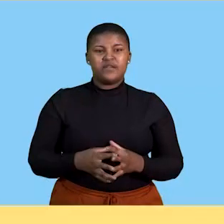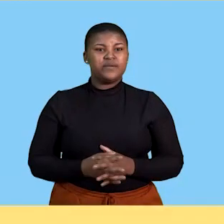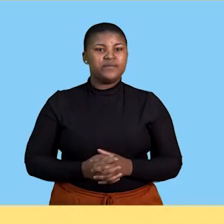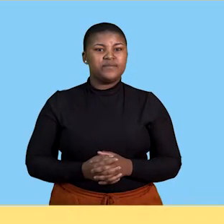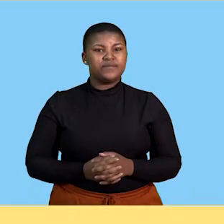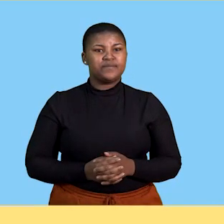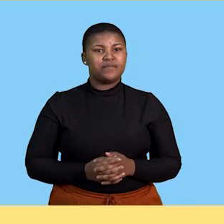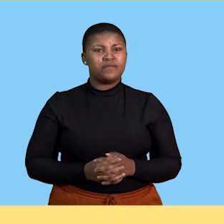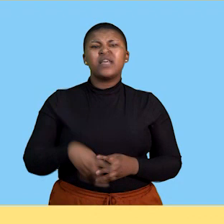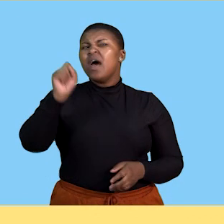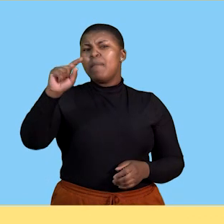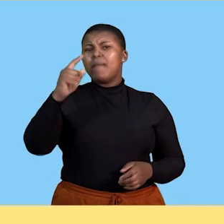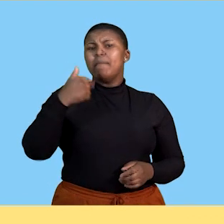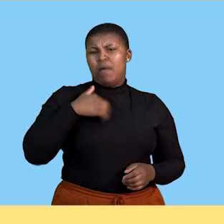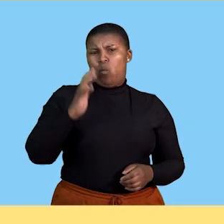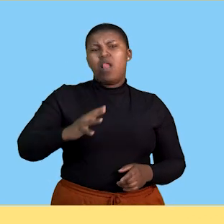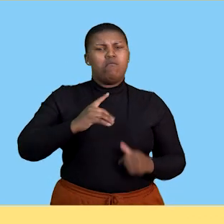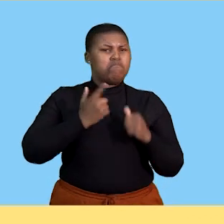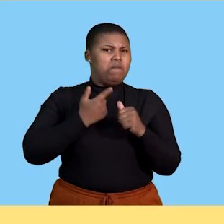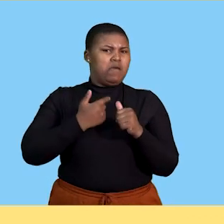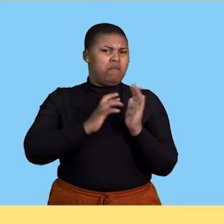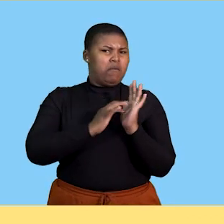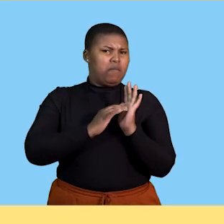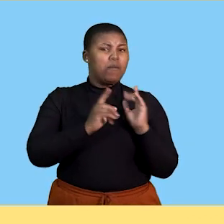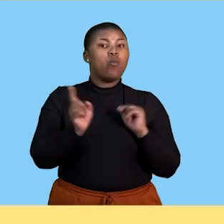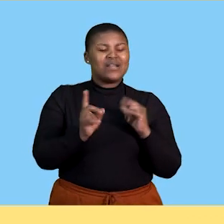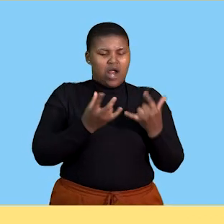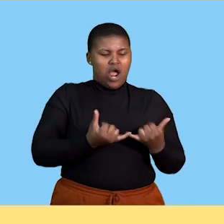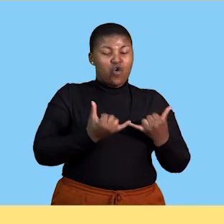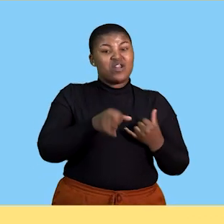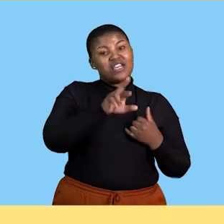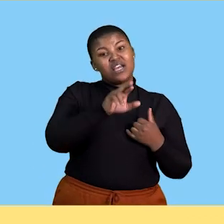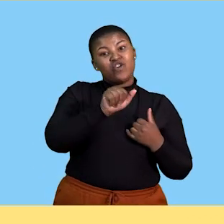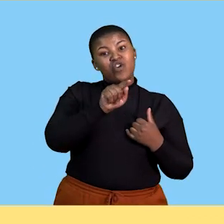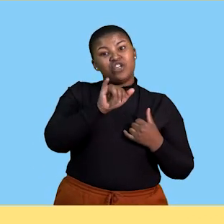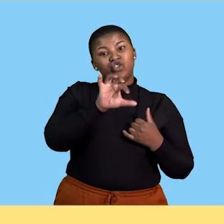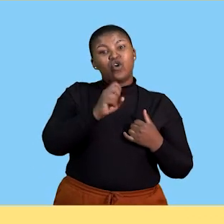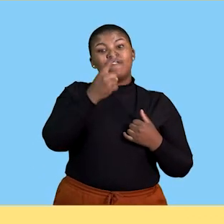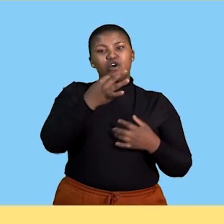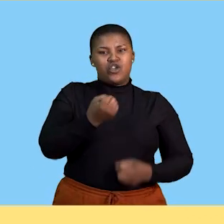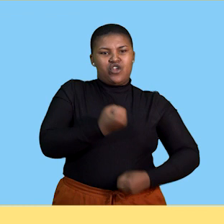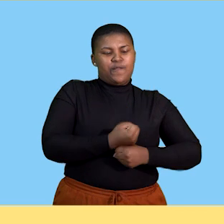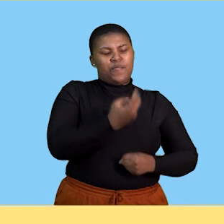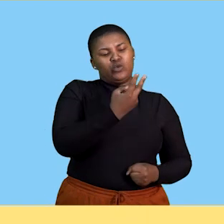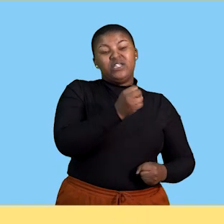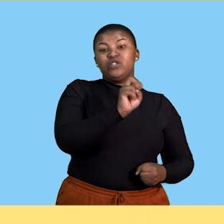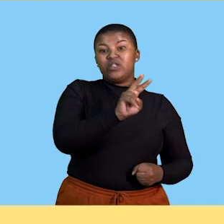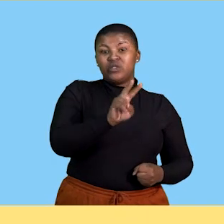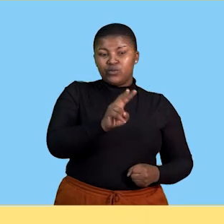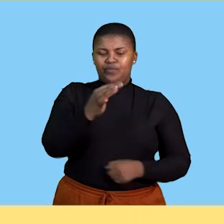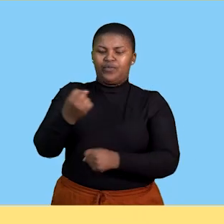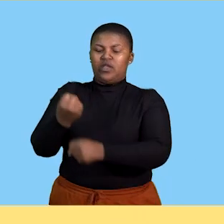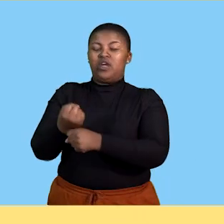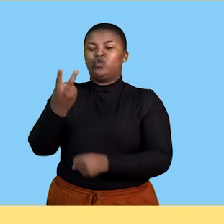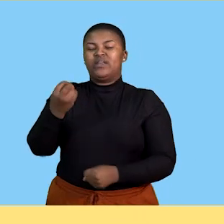and I am going to calculate firstly the current ratio for the year 2022 as well as the year